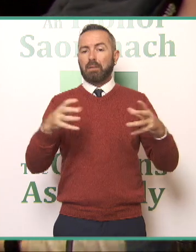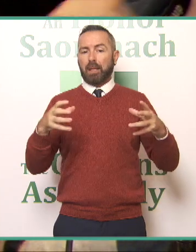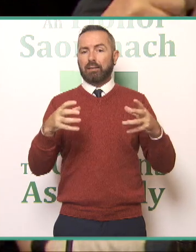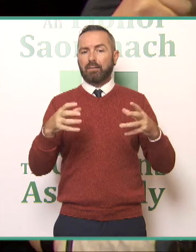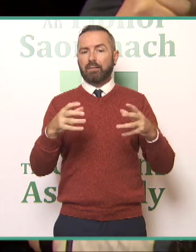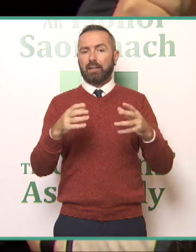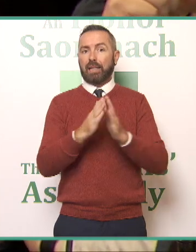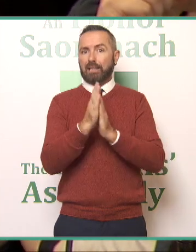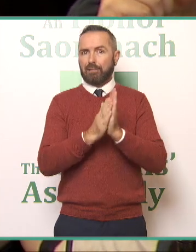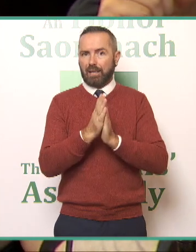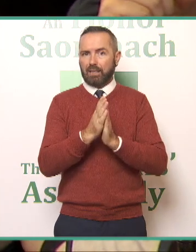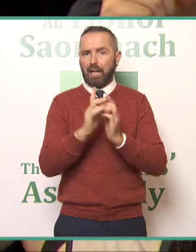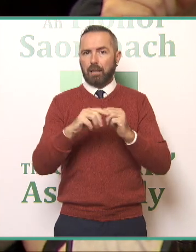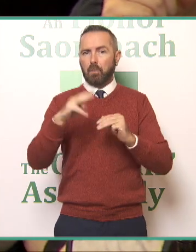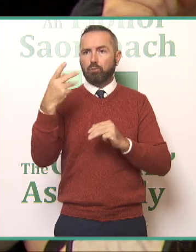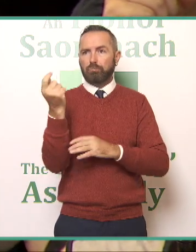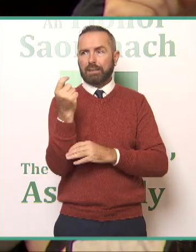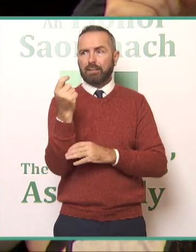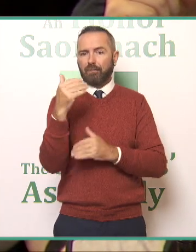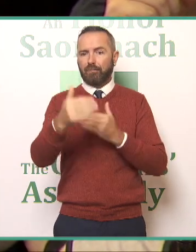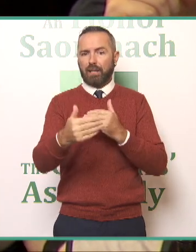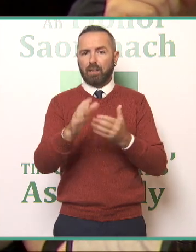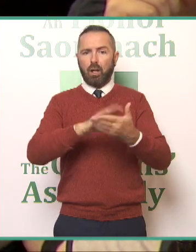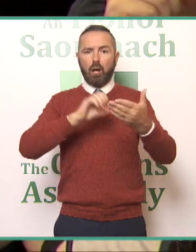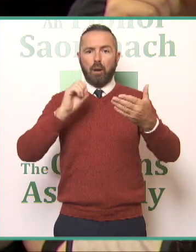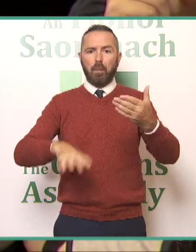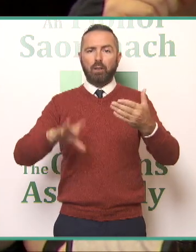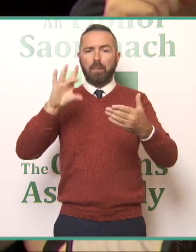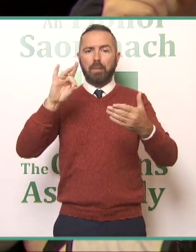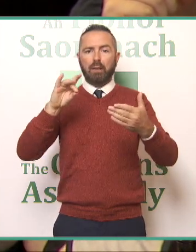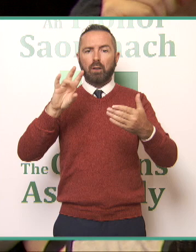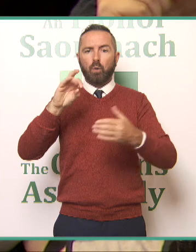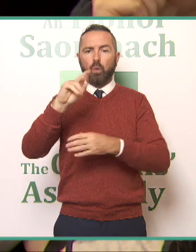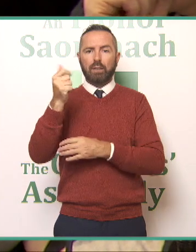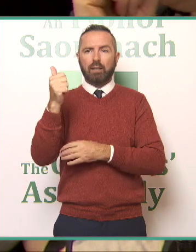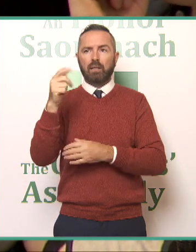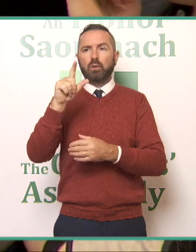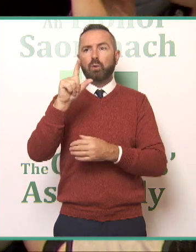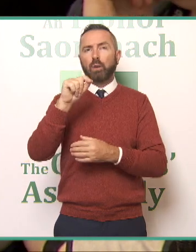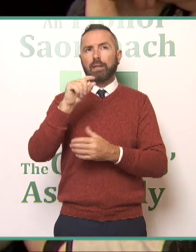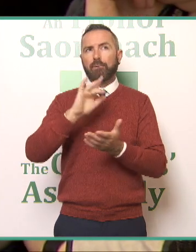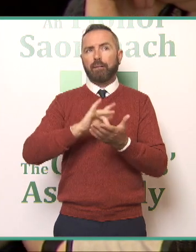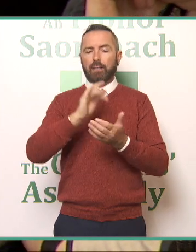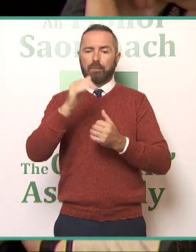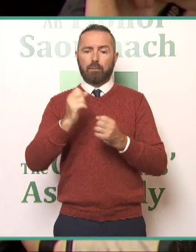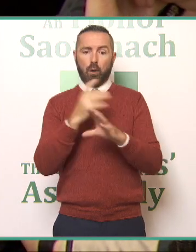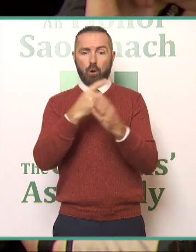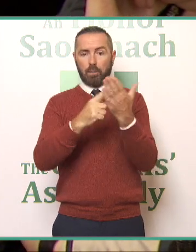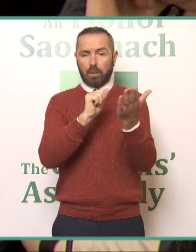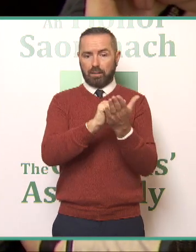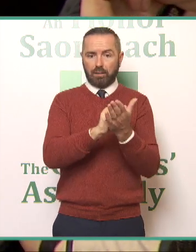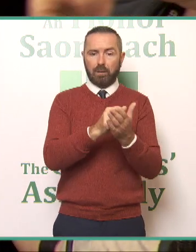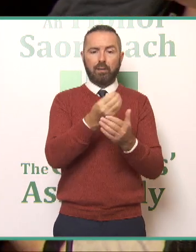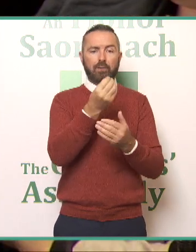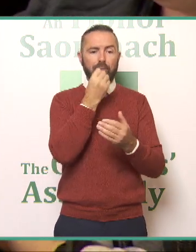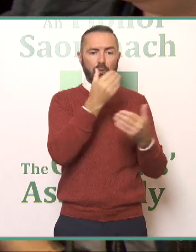intensification, and the most recent phase of that was abolishing the milk quotas in 2015. And all those policy documents, Food Vision, Food